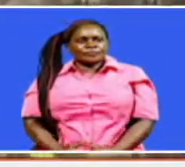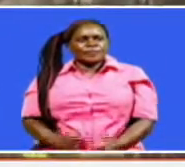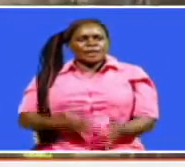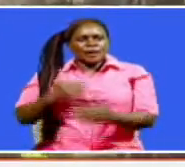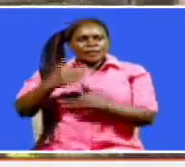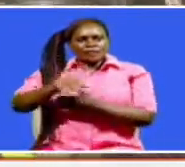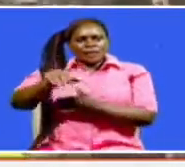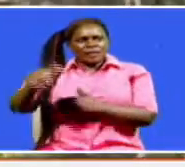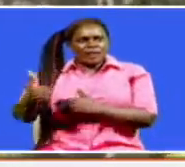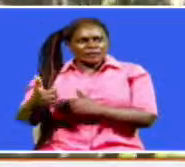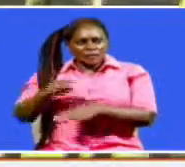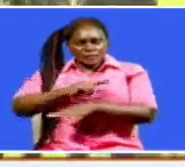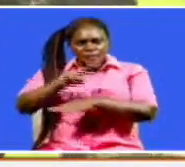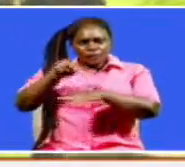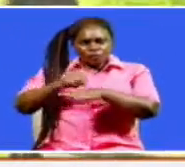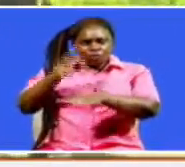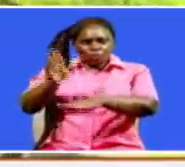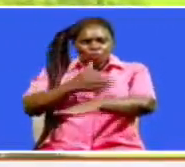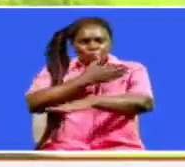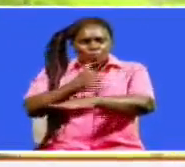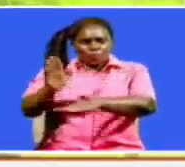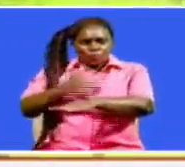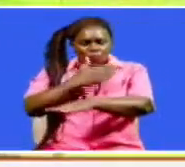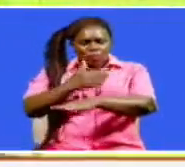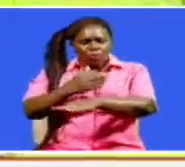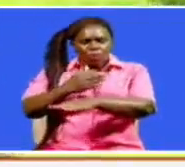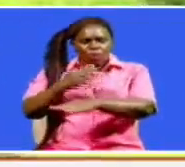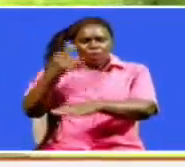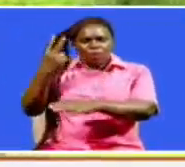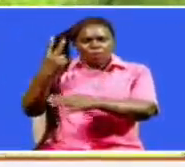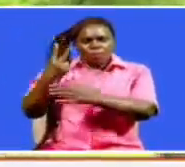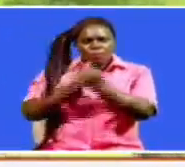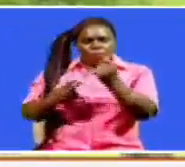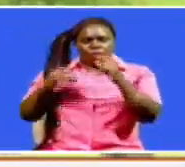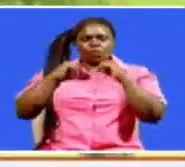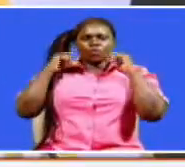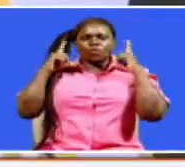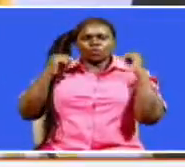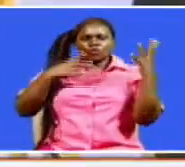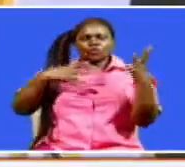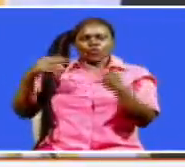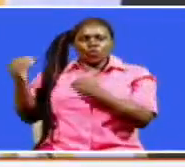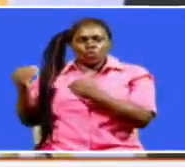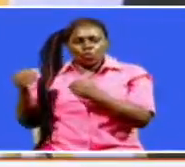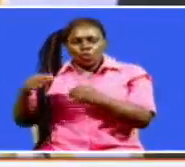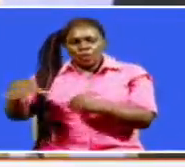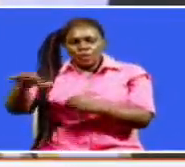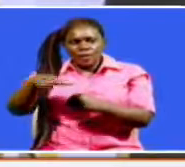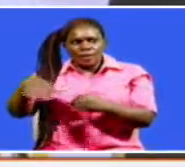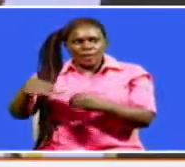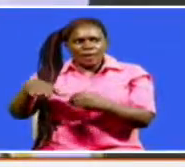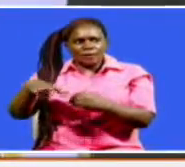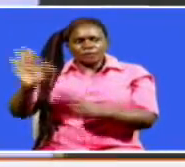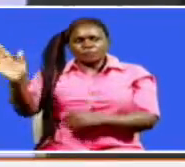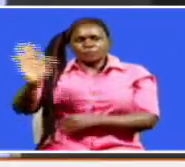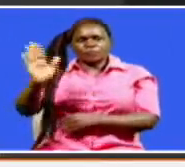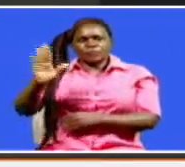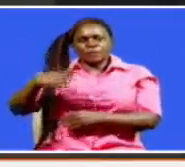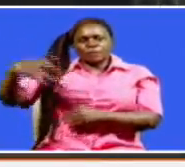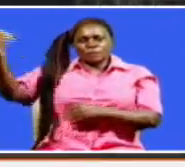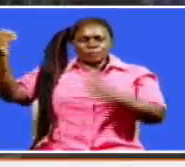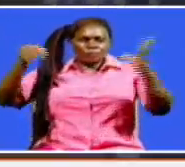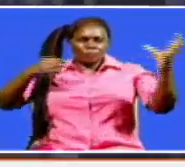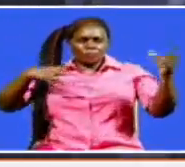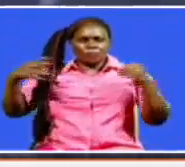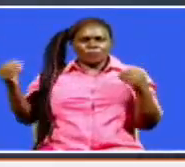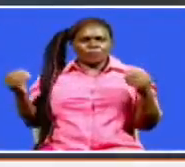After another round of the national anthems, the royals and their hosts walked to the jetty and bid farewell as they departed